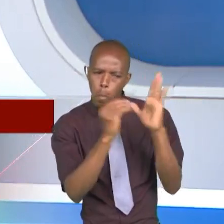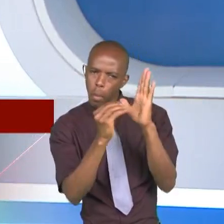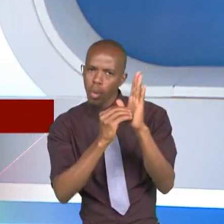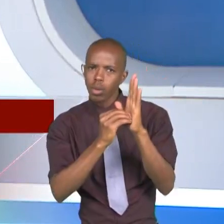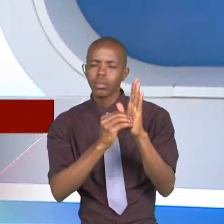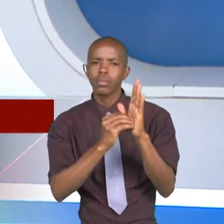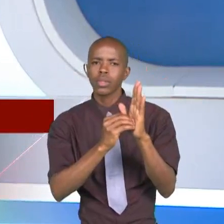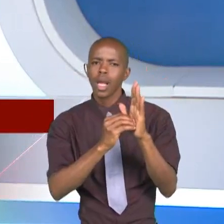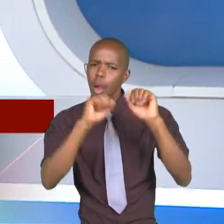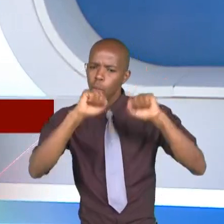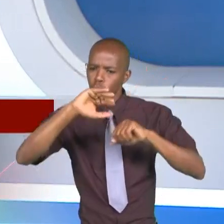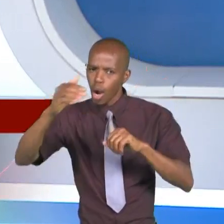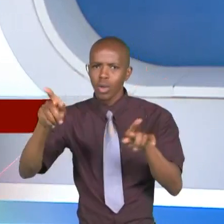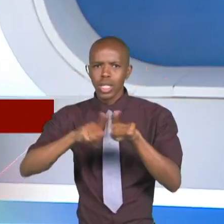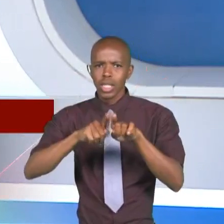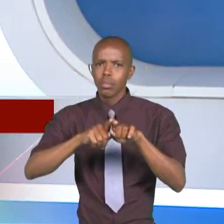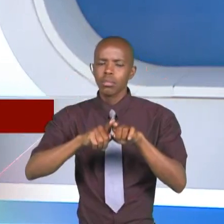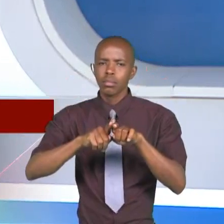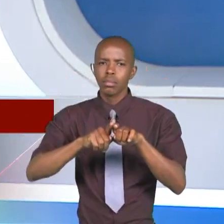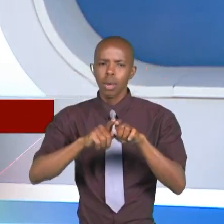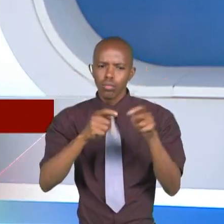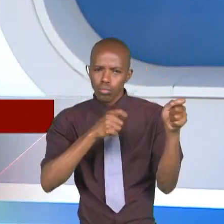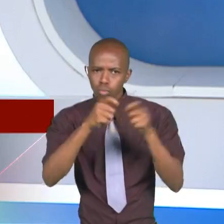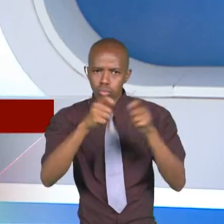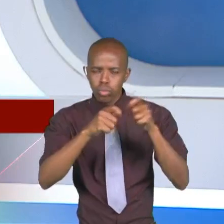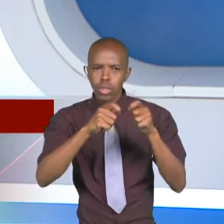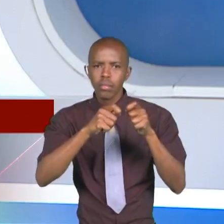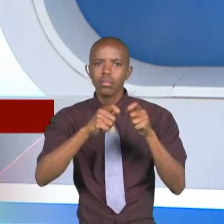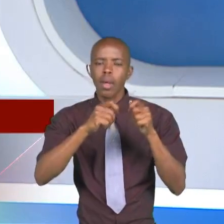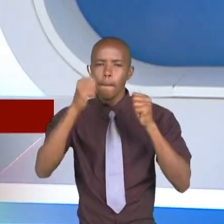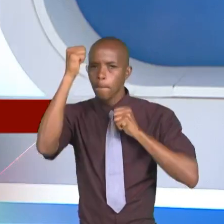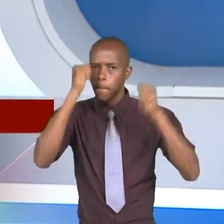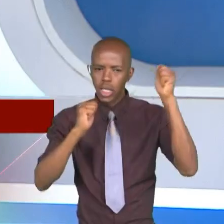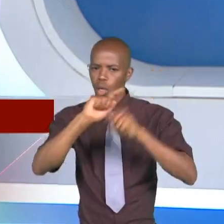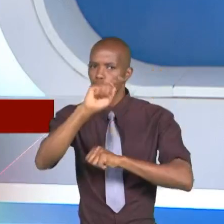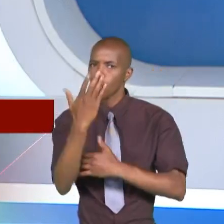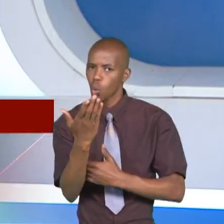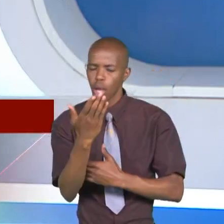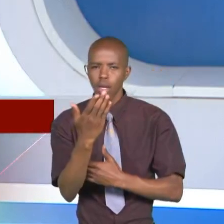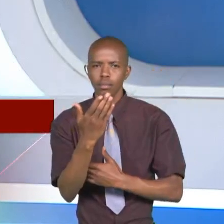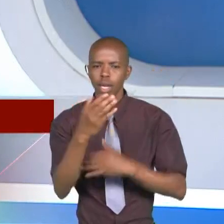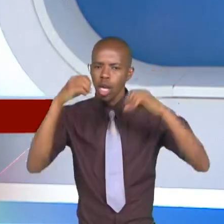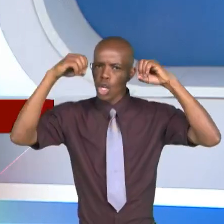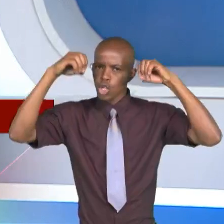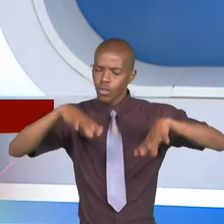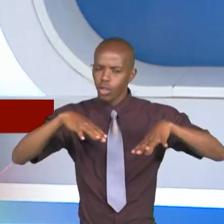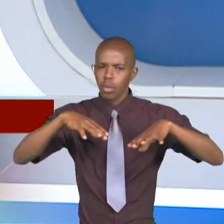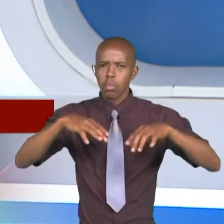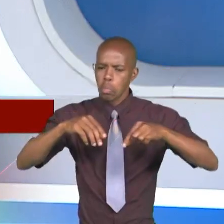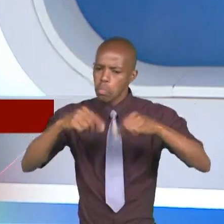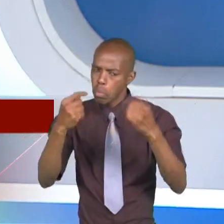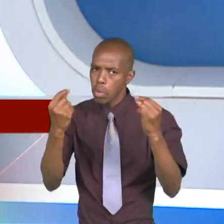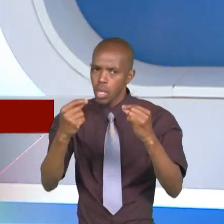let our counties also be handled by the military as well. Now, the question is devolution under threat? Are